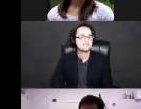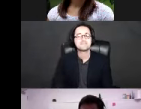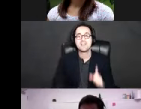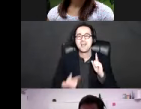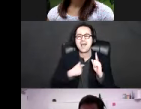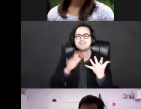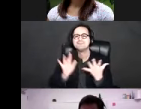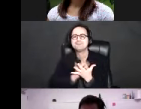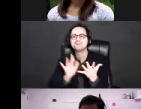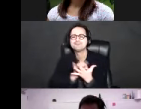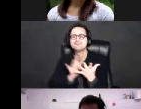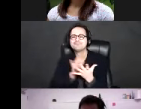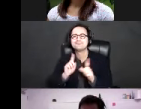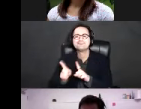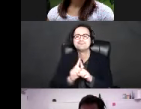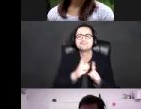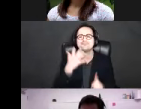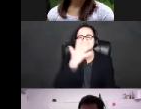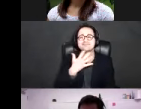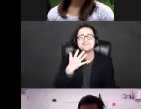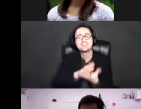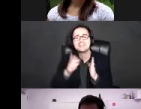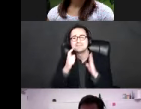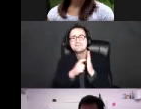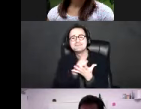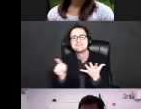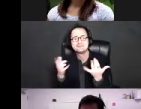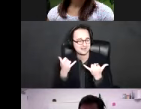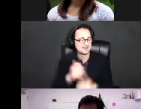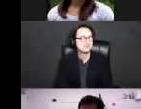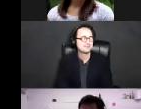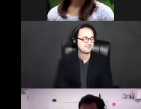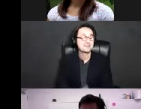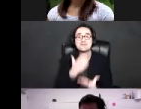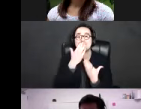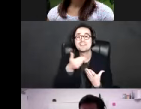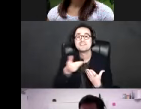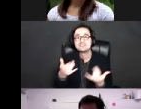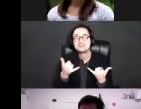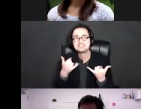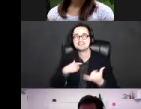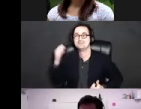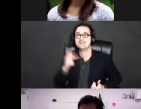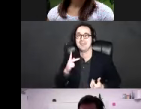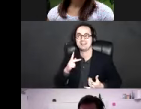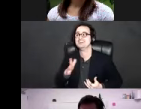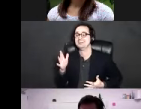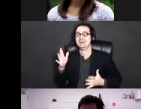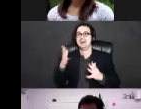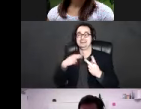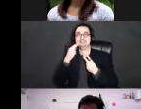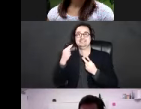and names on here, and nice to recognize many folks. And thanks for the wonderful introduction and bringing me back to my first days here at